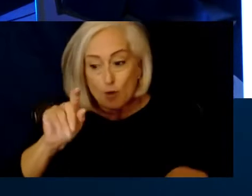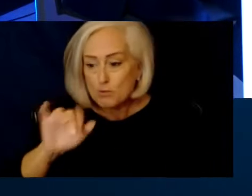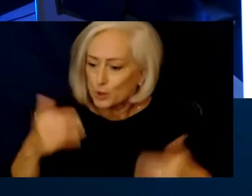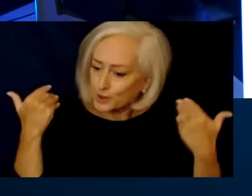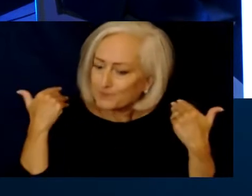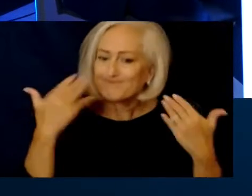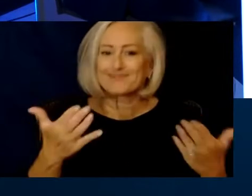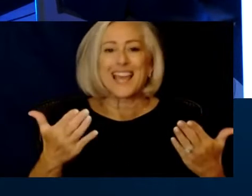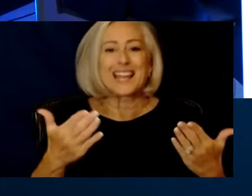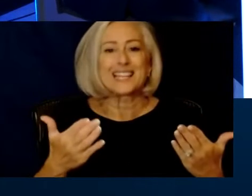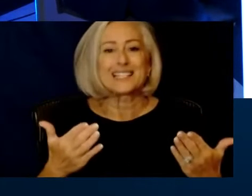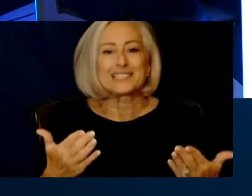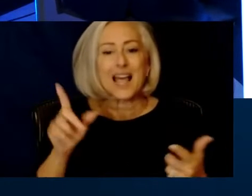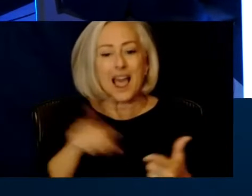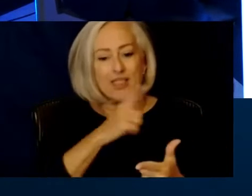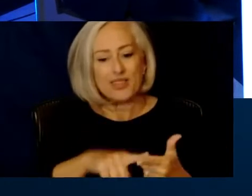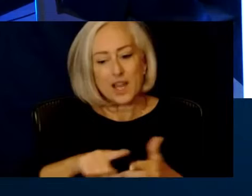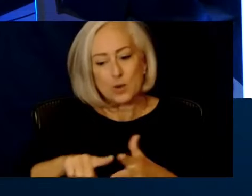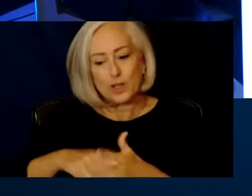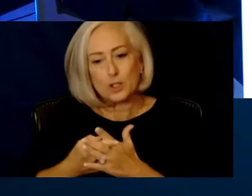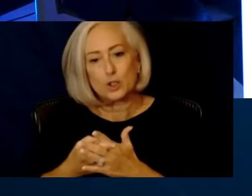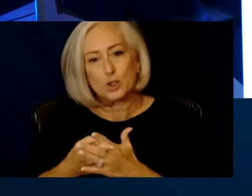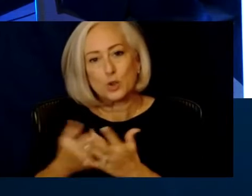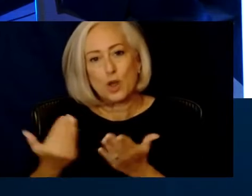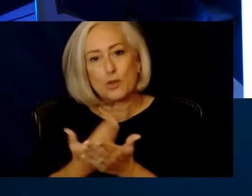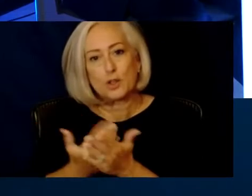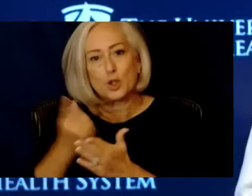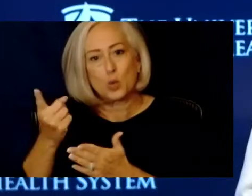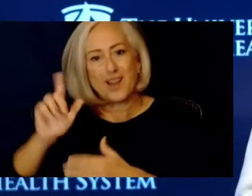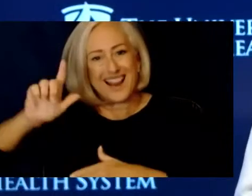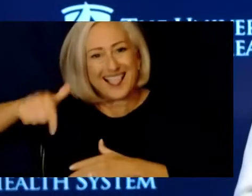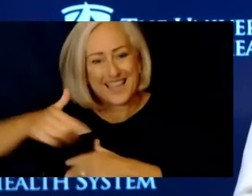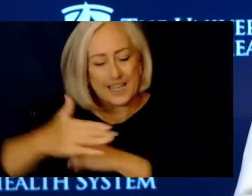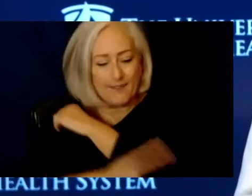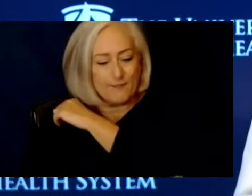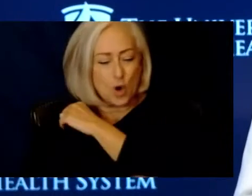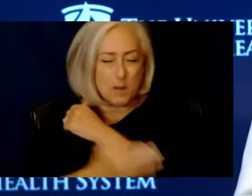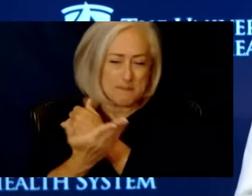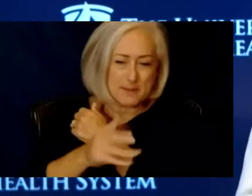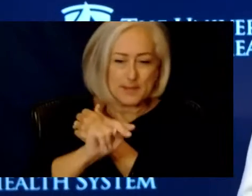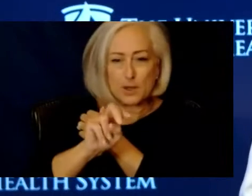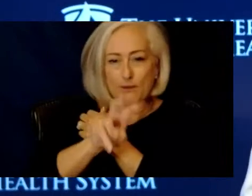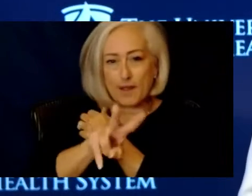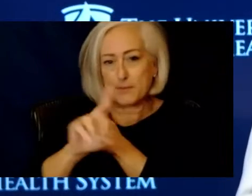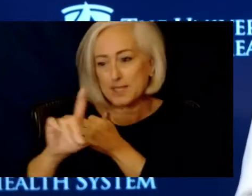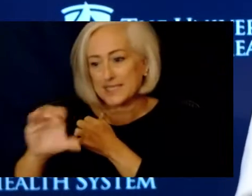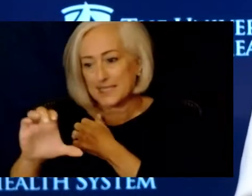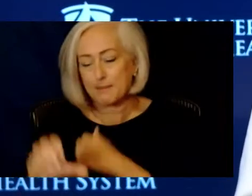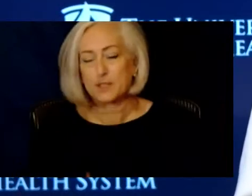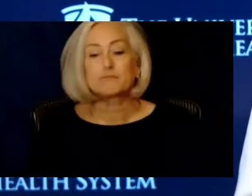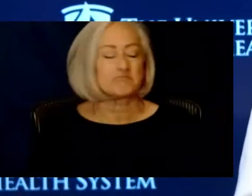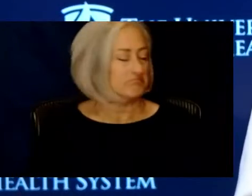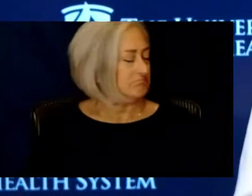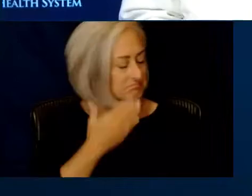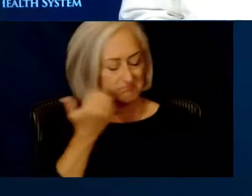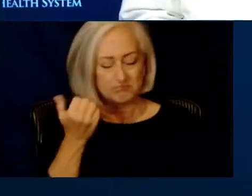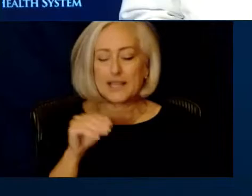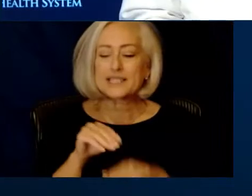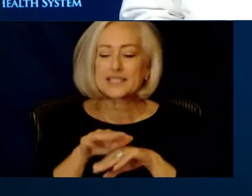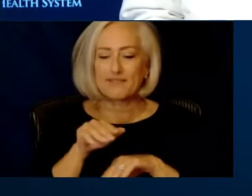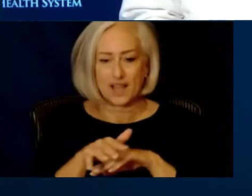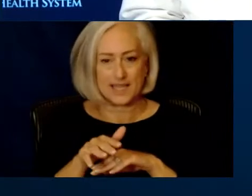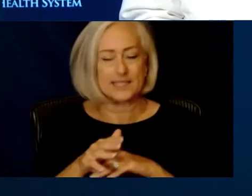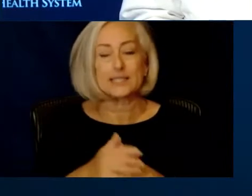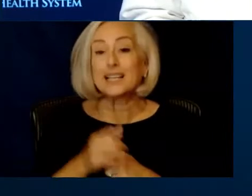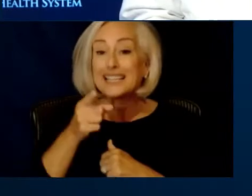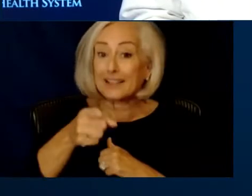then we can get you the new one, next one, late in the fall, which is, I think it's going to be out probably November, December. Yeah, that's the best advice we can give. If you are due for a